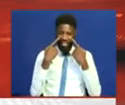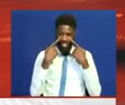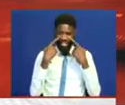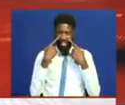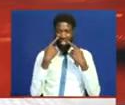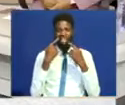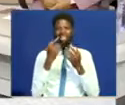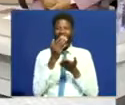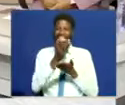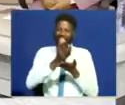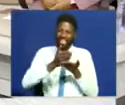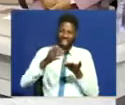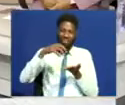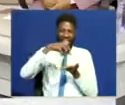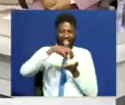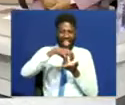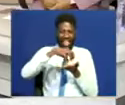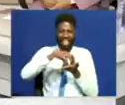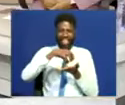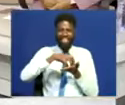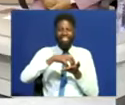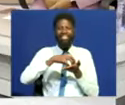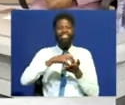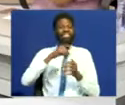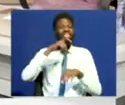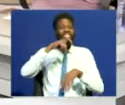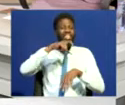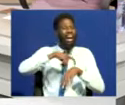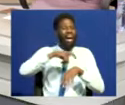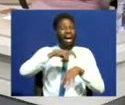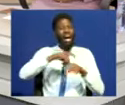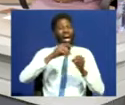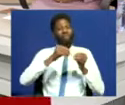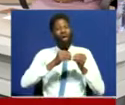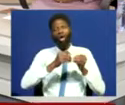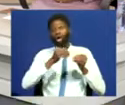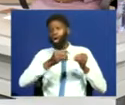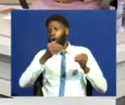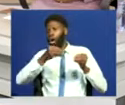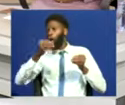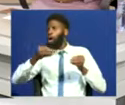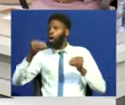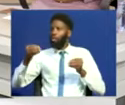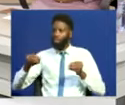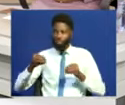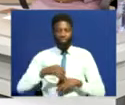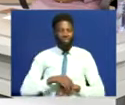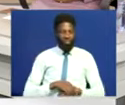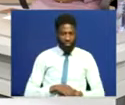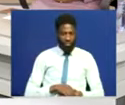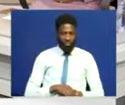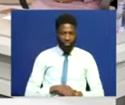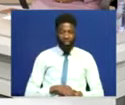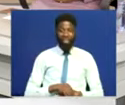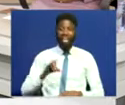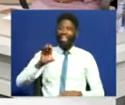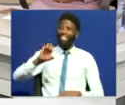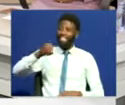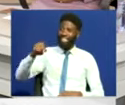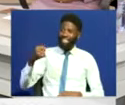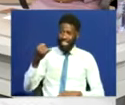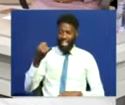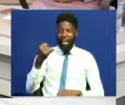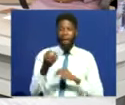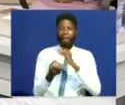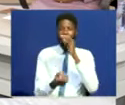of these cases. Yes. And they went ahead. The Chief Justice went and opened GBV courts. Yes.